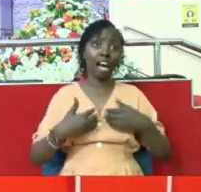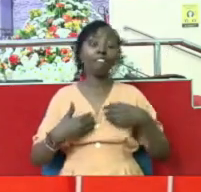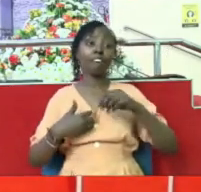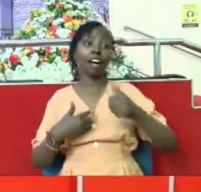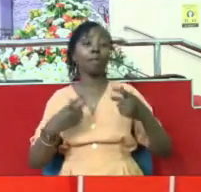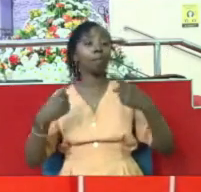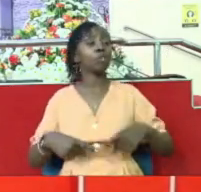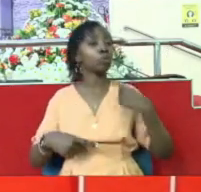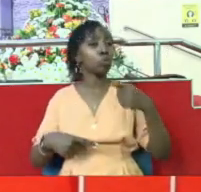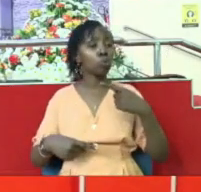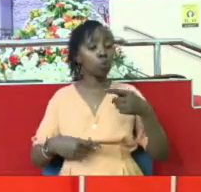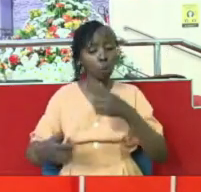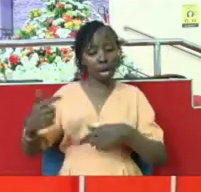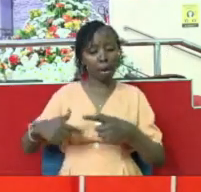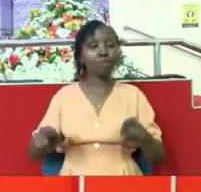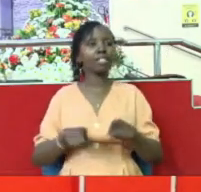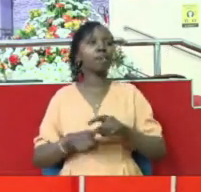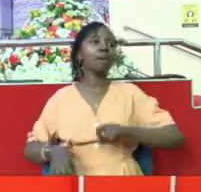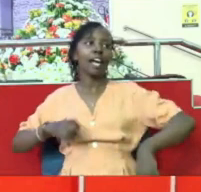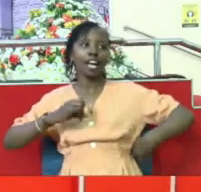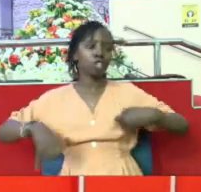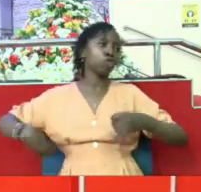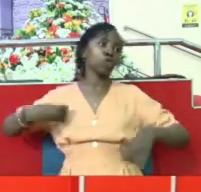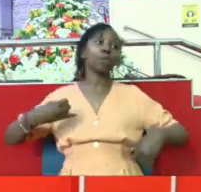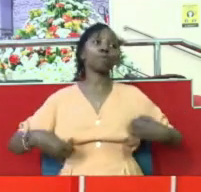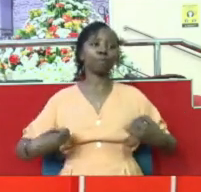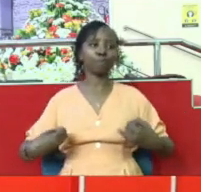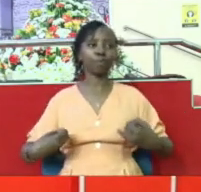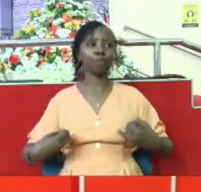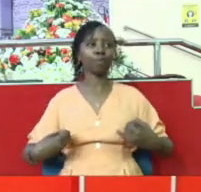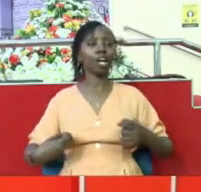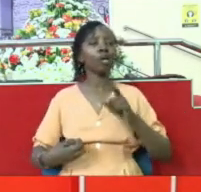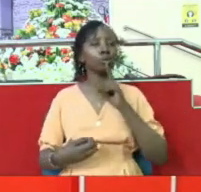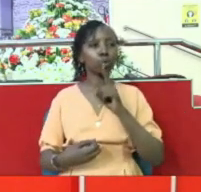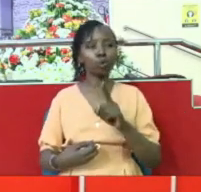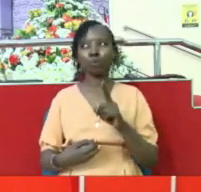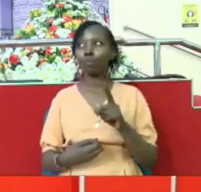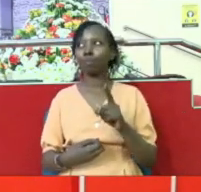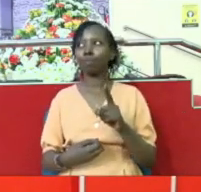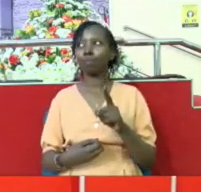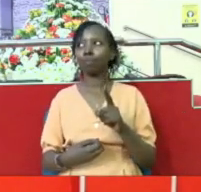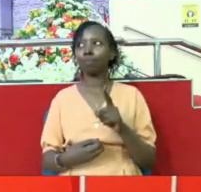them. Blessed be the name of the Lord. Now therefore, as we raise the funds for the